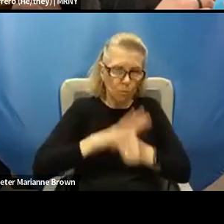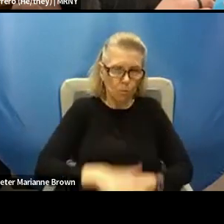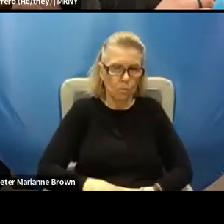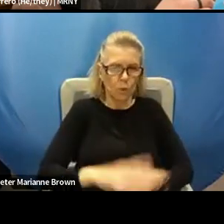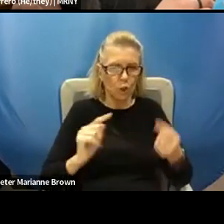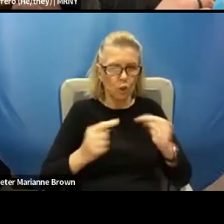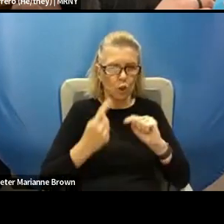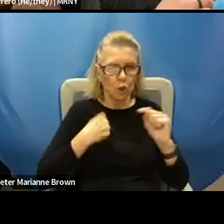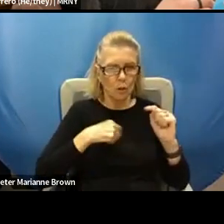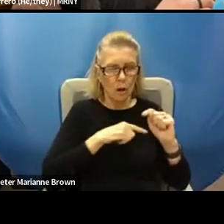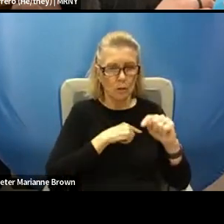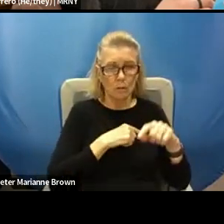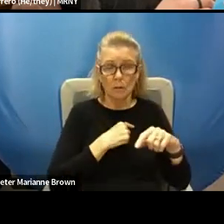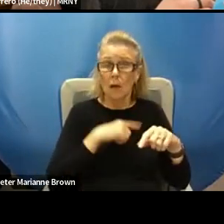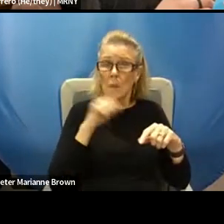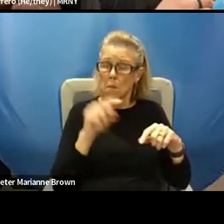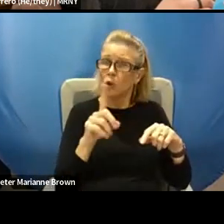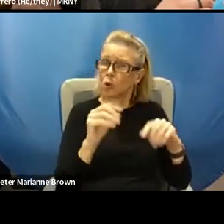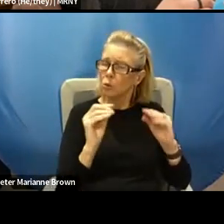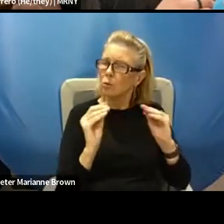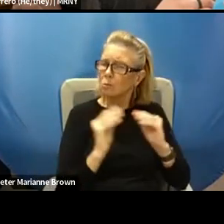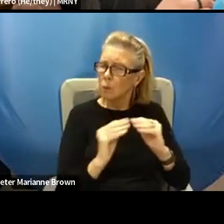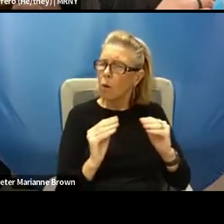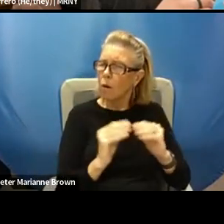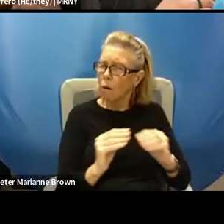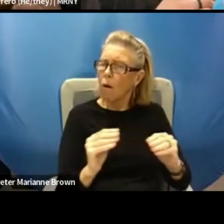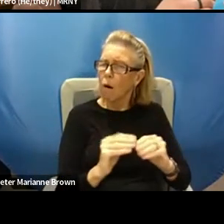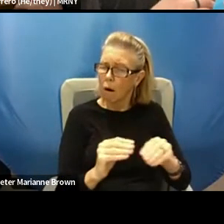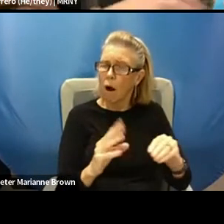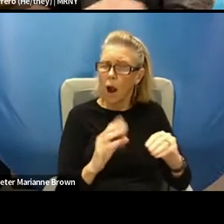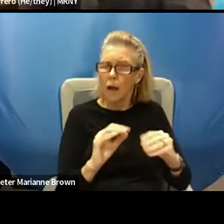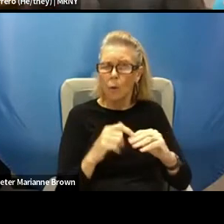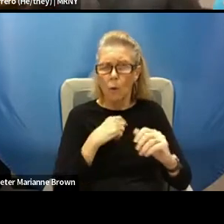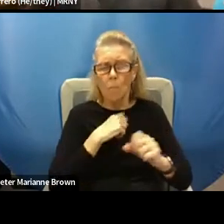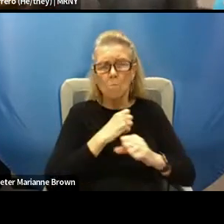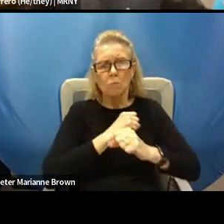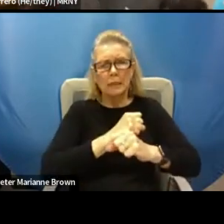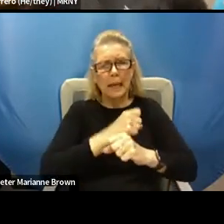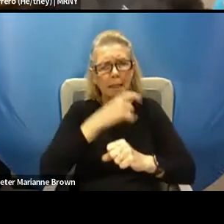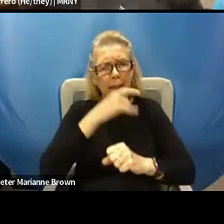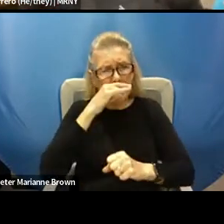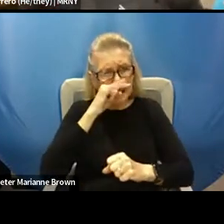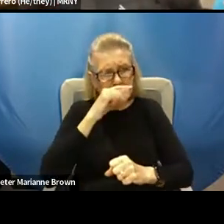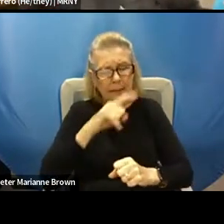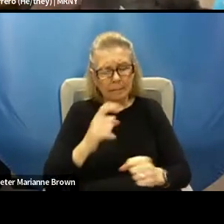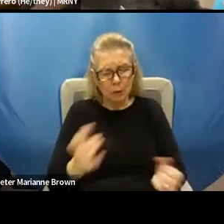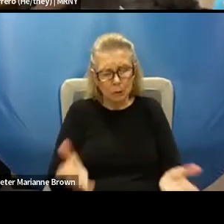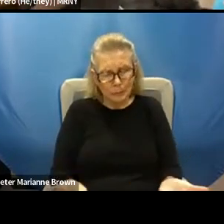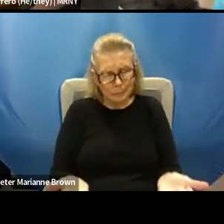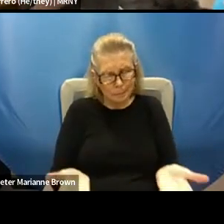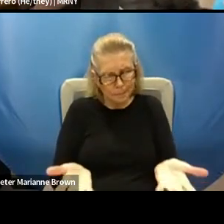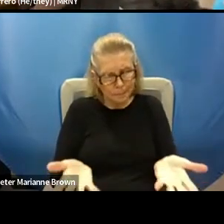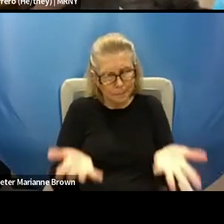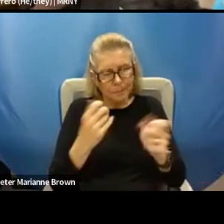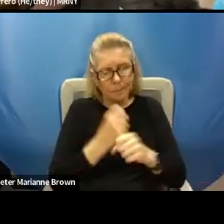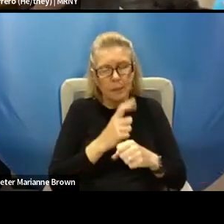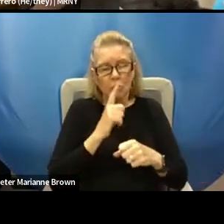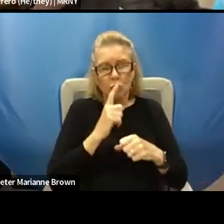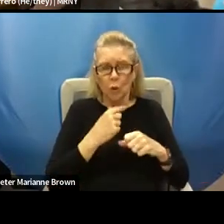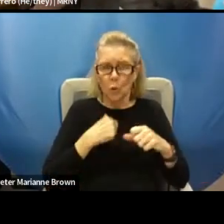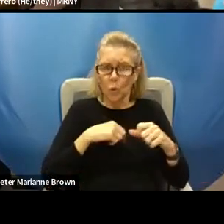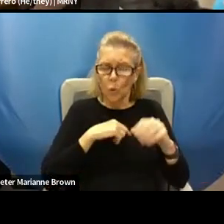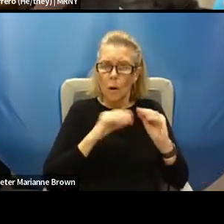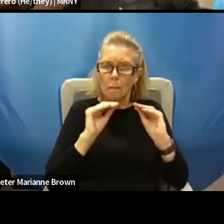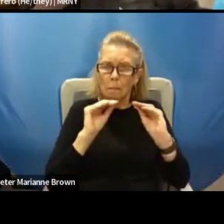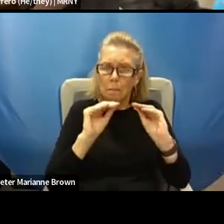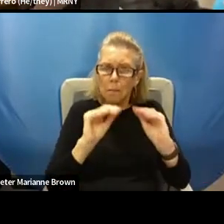We need to do that more, and we need to do it in such a way that we protect the kids. We bring the kids up. So we need to make sure that we're putting